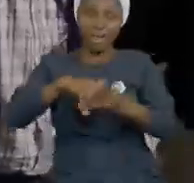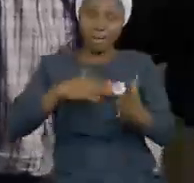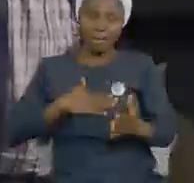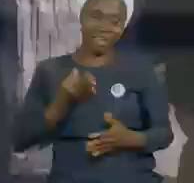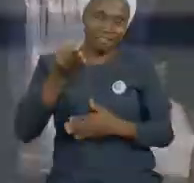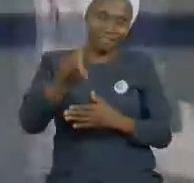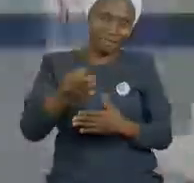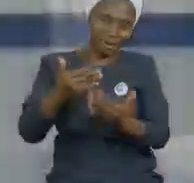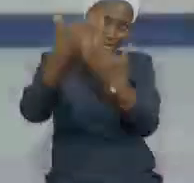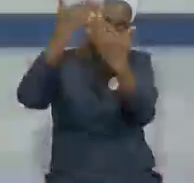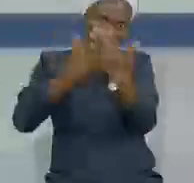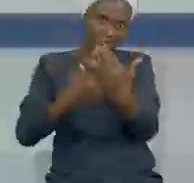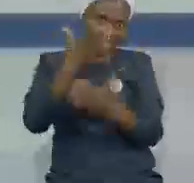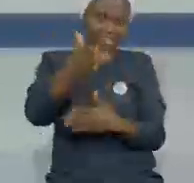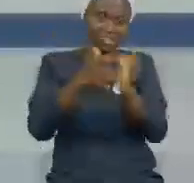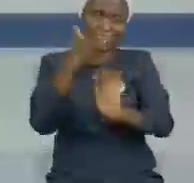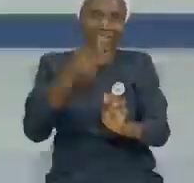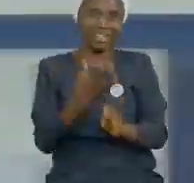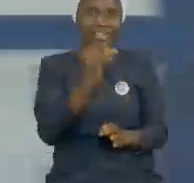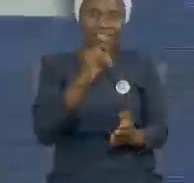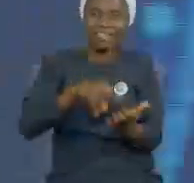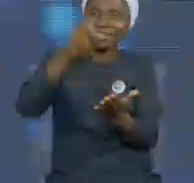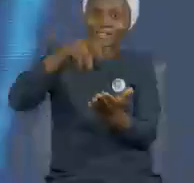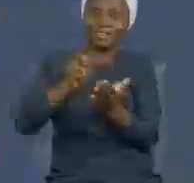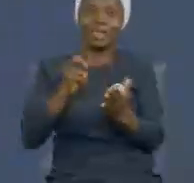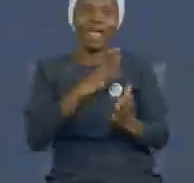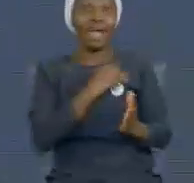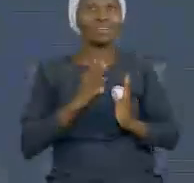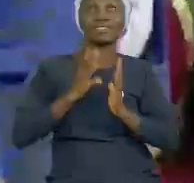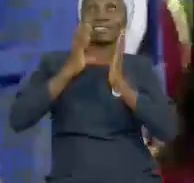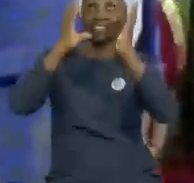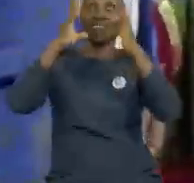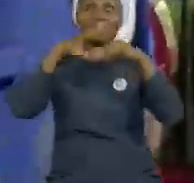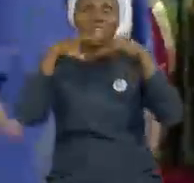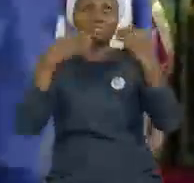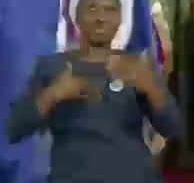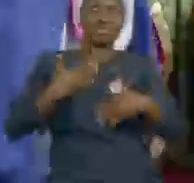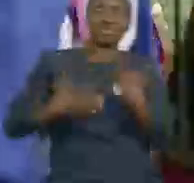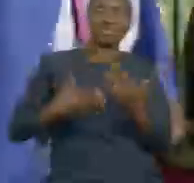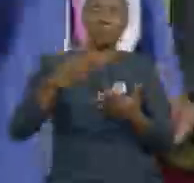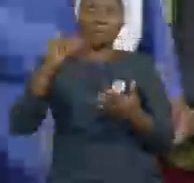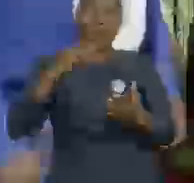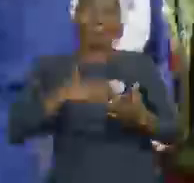There is a jumping up and a shouting by my left.